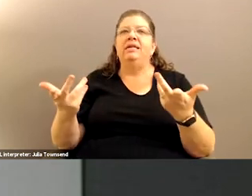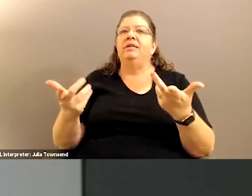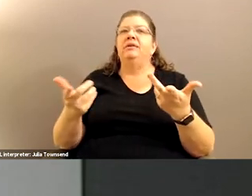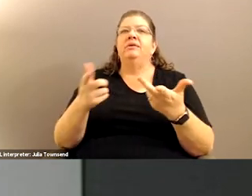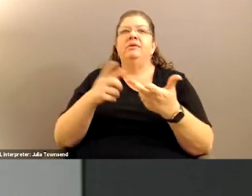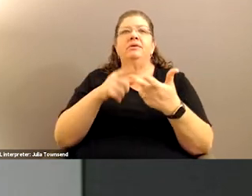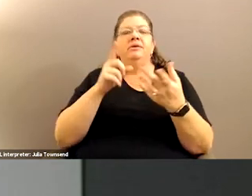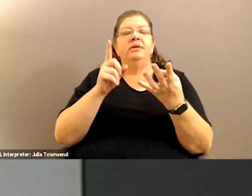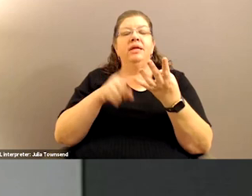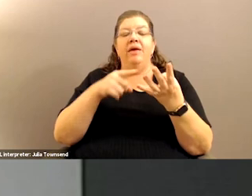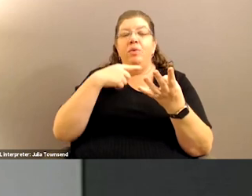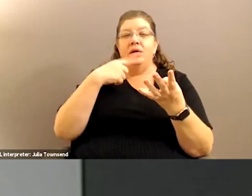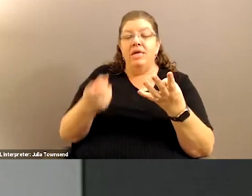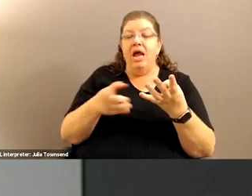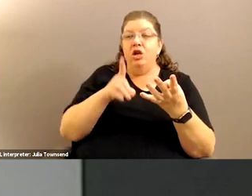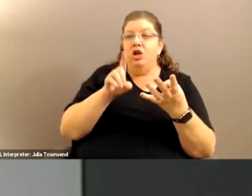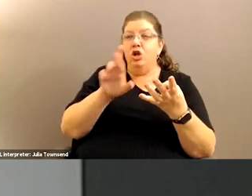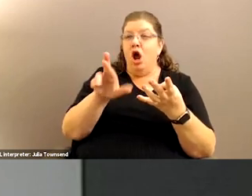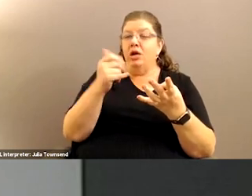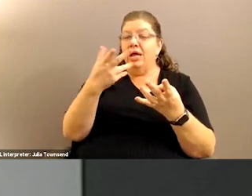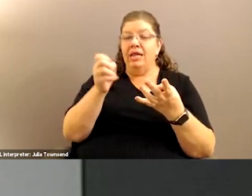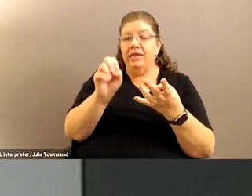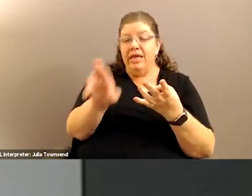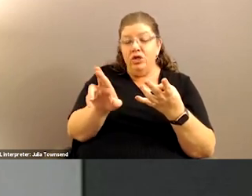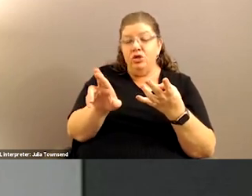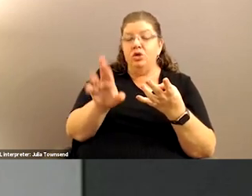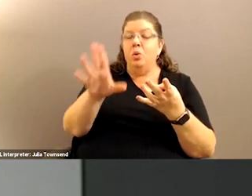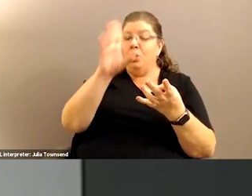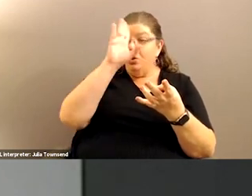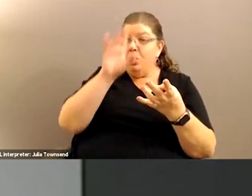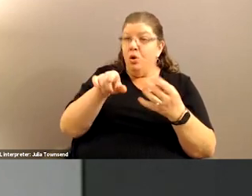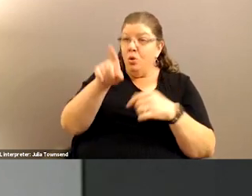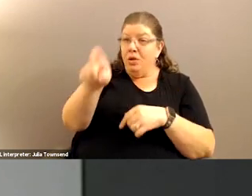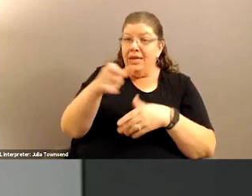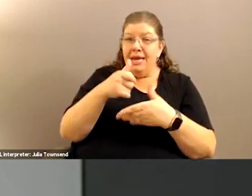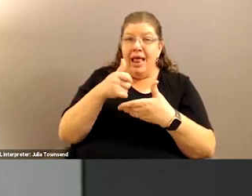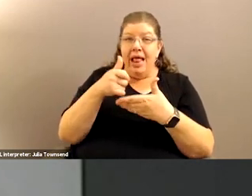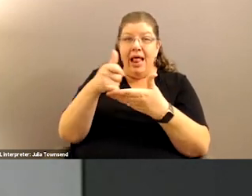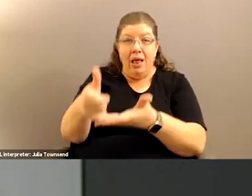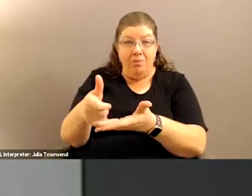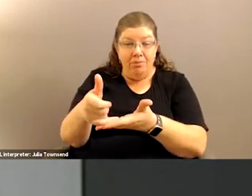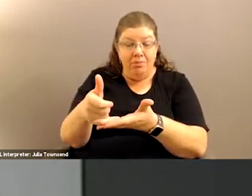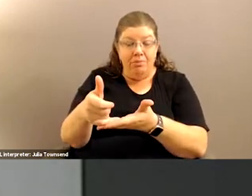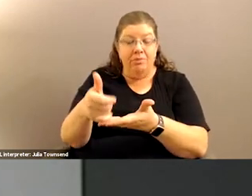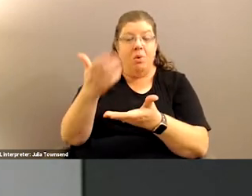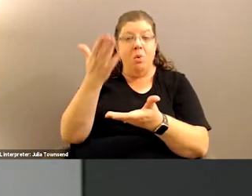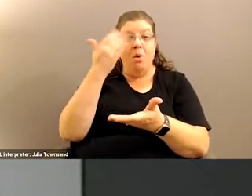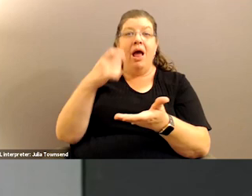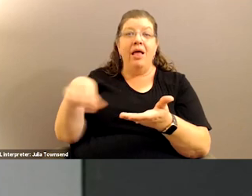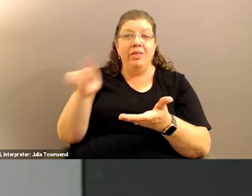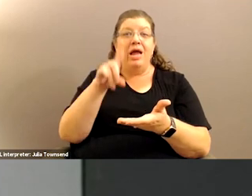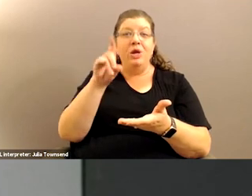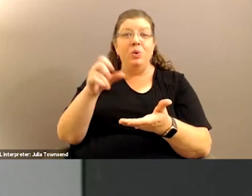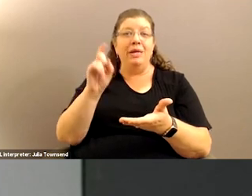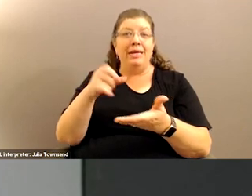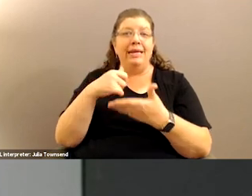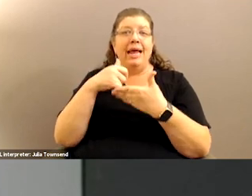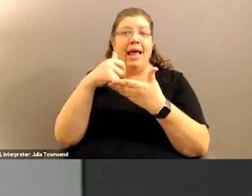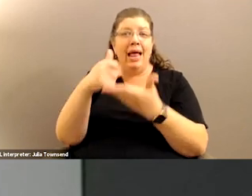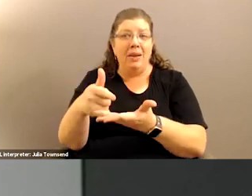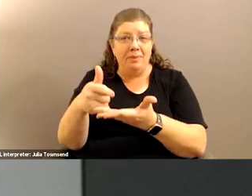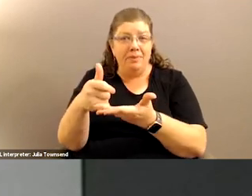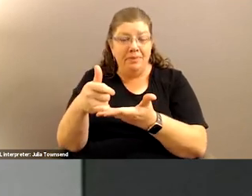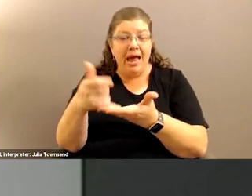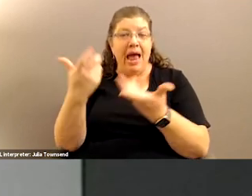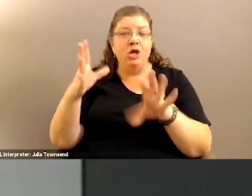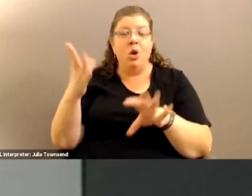we say to dr glacier dr glacier we know you need help because i think they do need help i don't want to